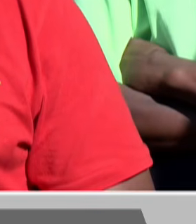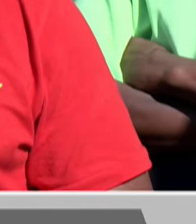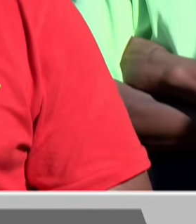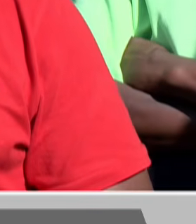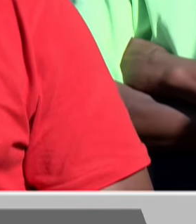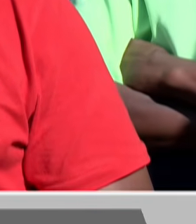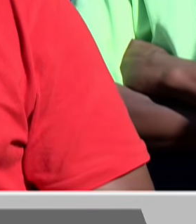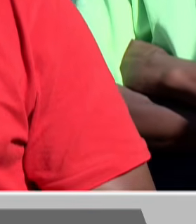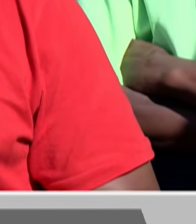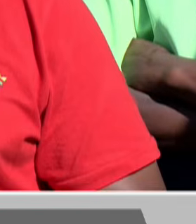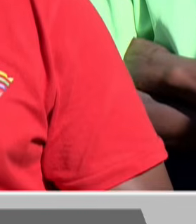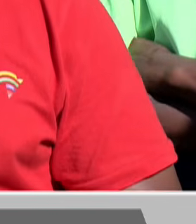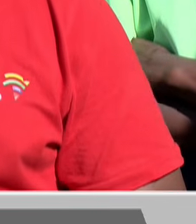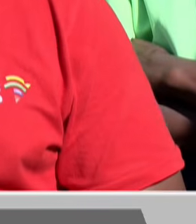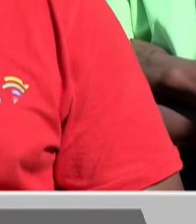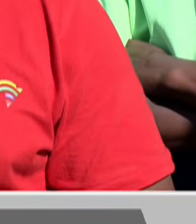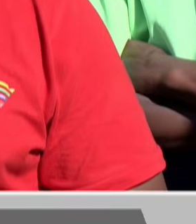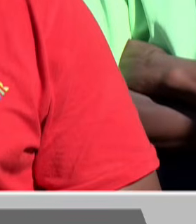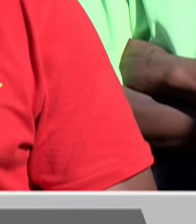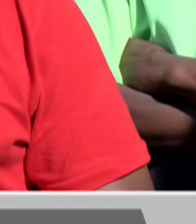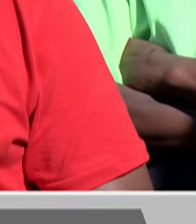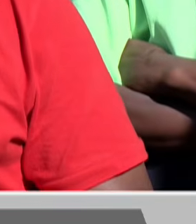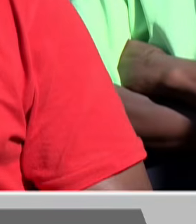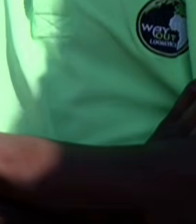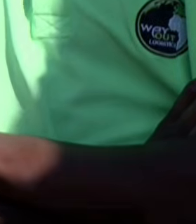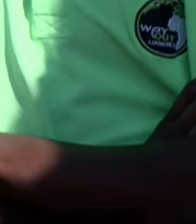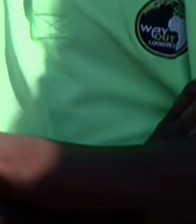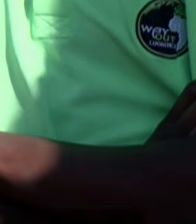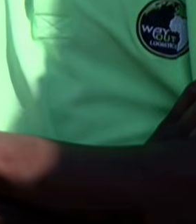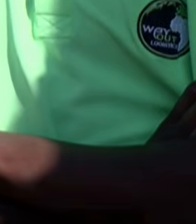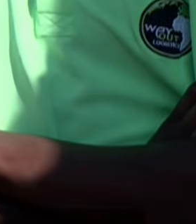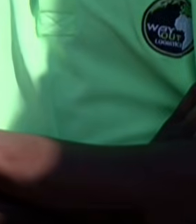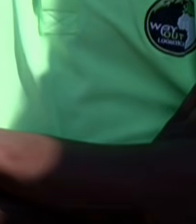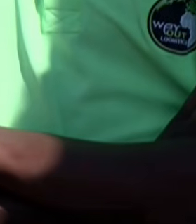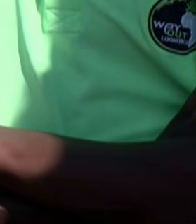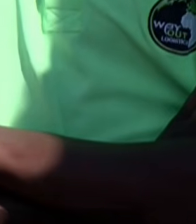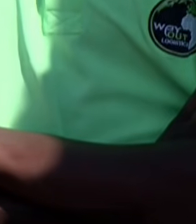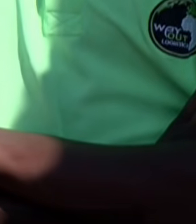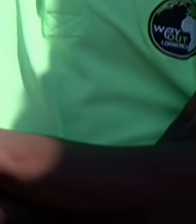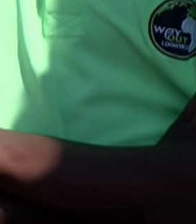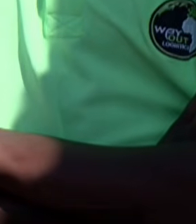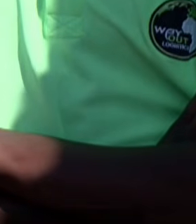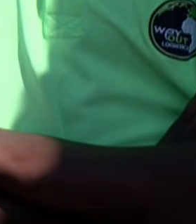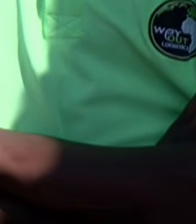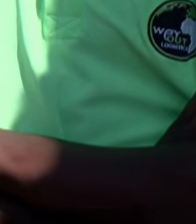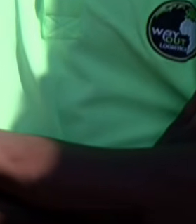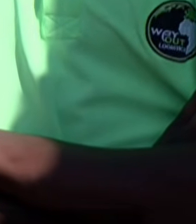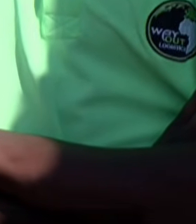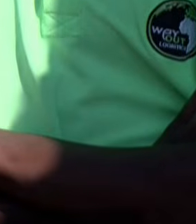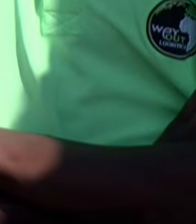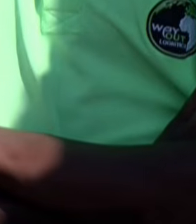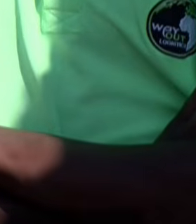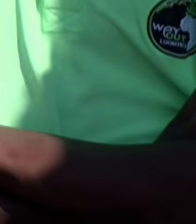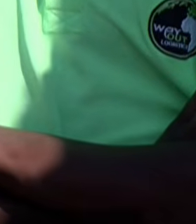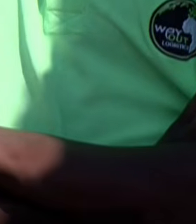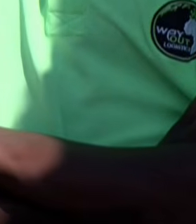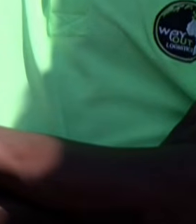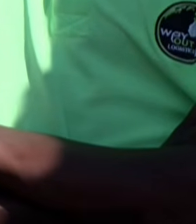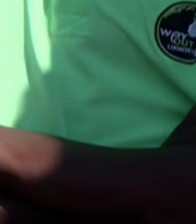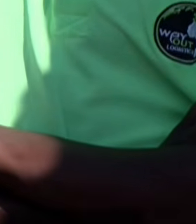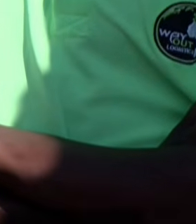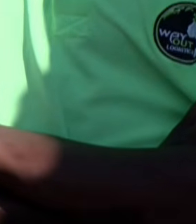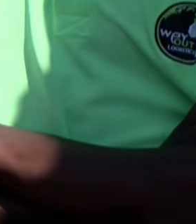we're engaging with some of the community members. They are saying that they have concerns. They have been without water for the past 7 days,